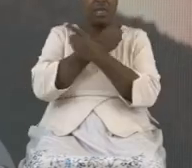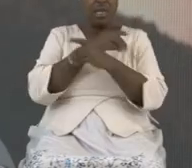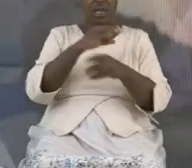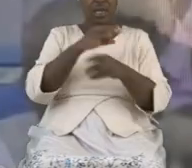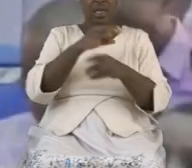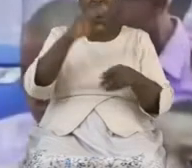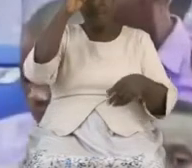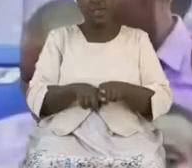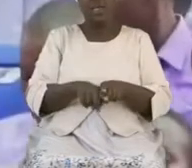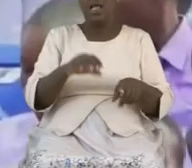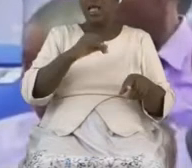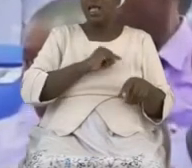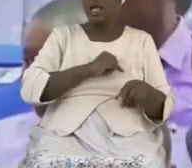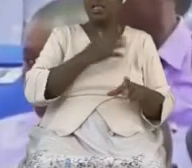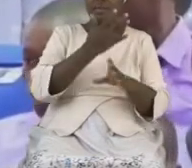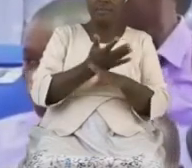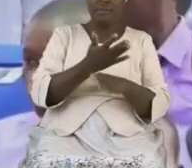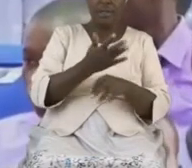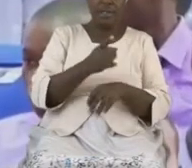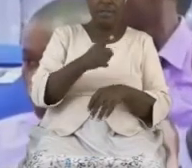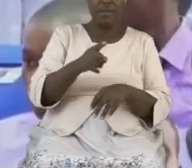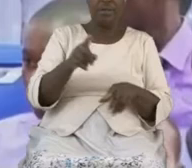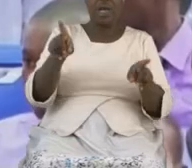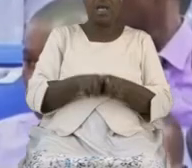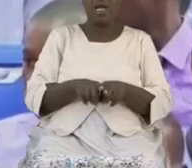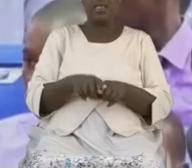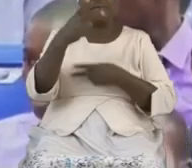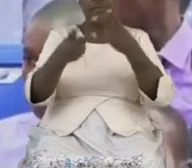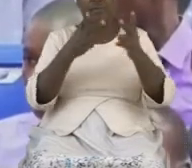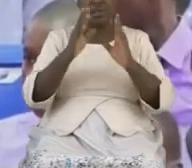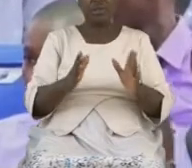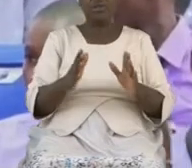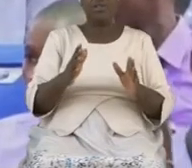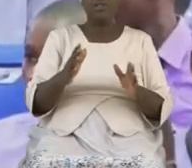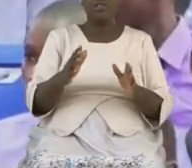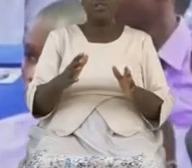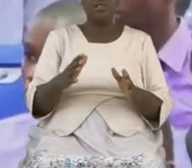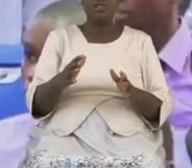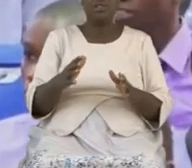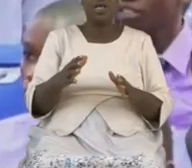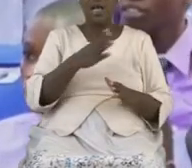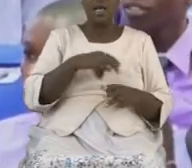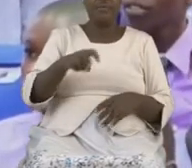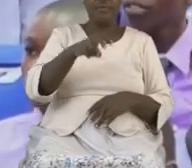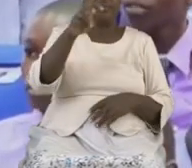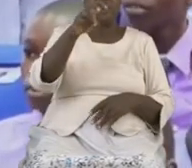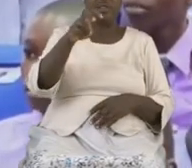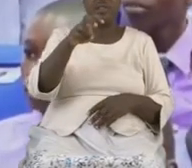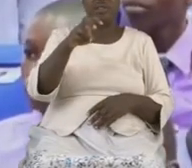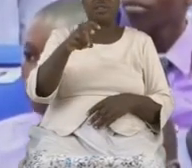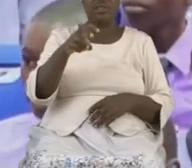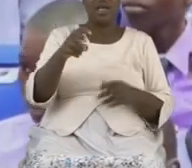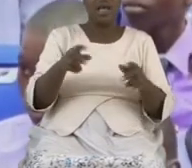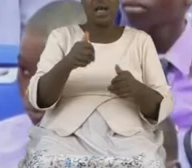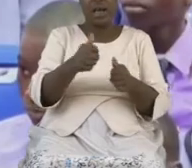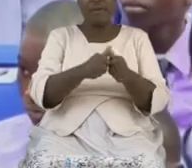you, as strangers and pilgrims, abstain from fleshly lust